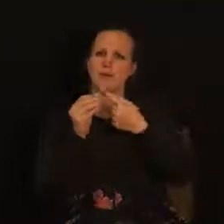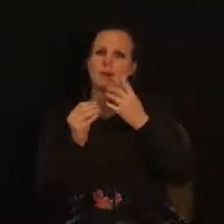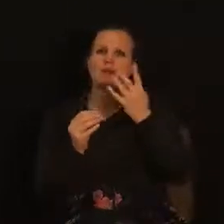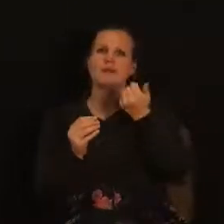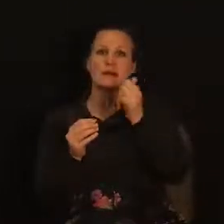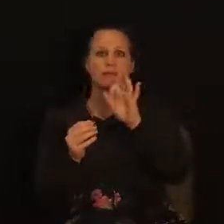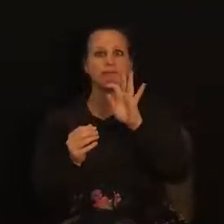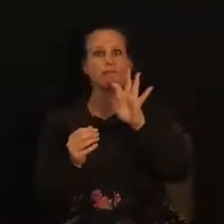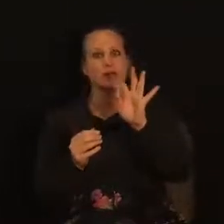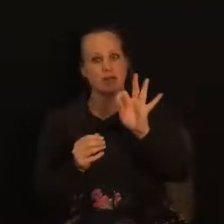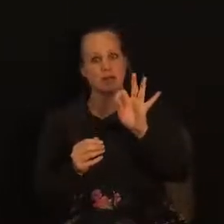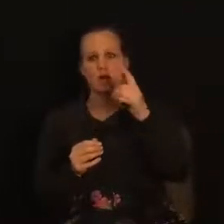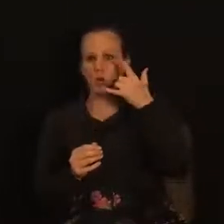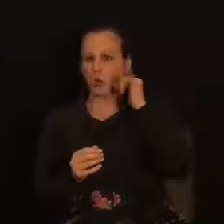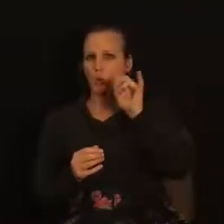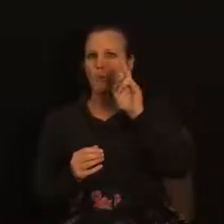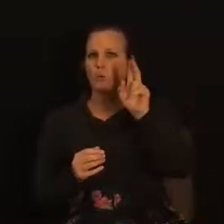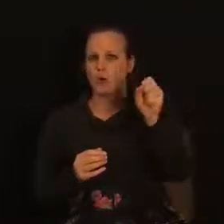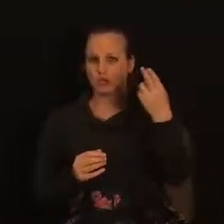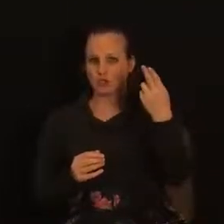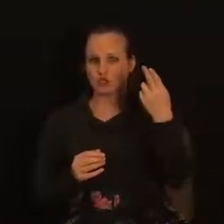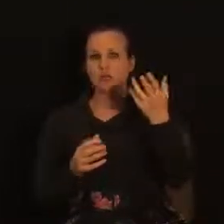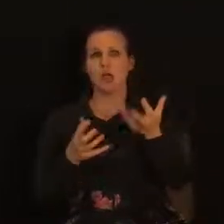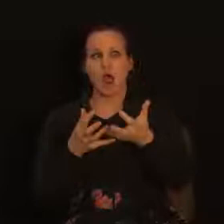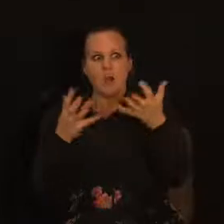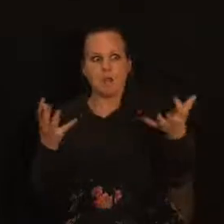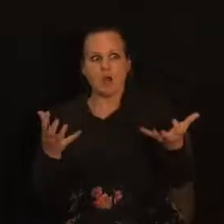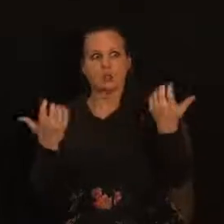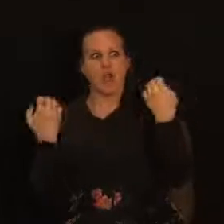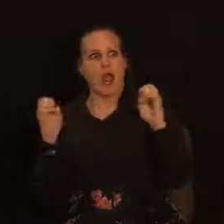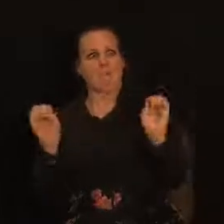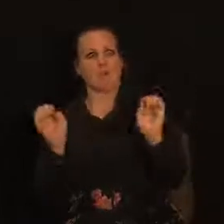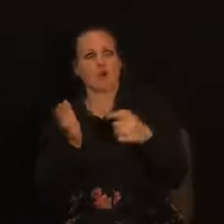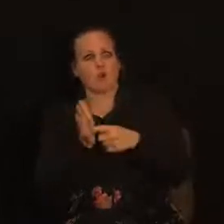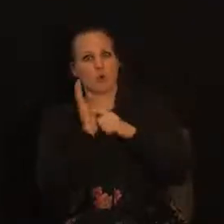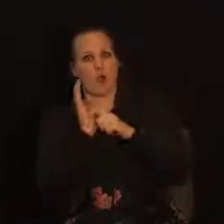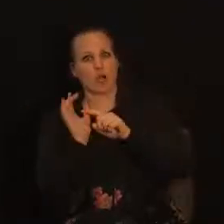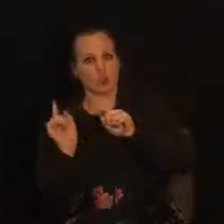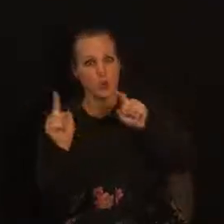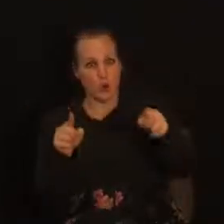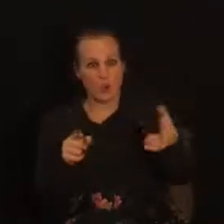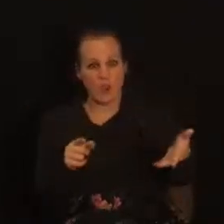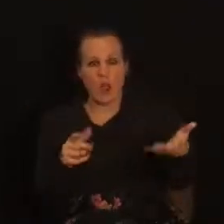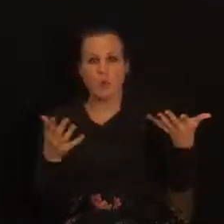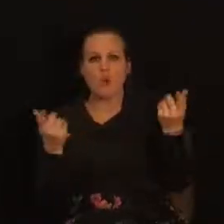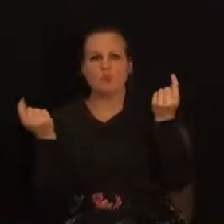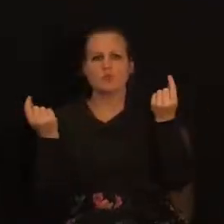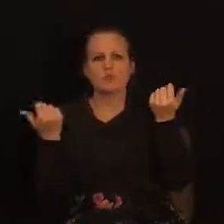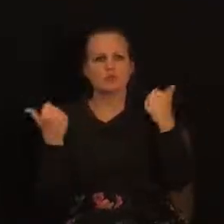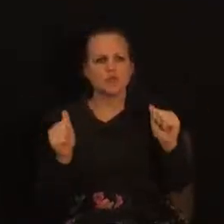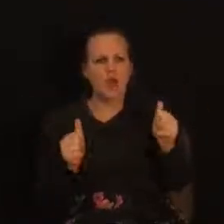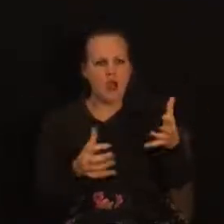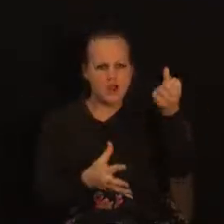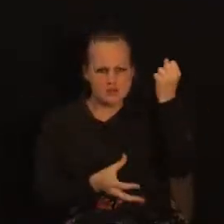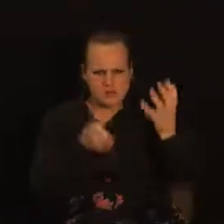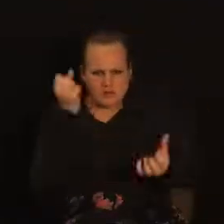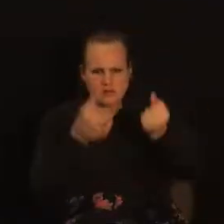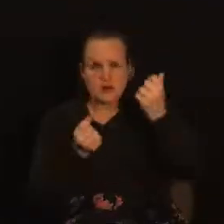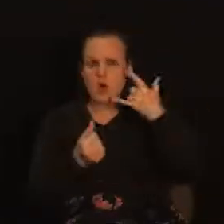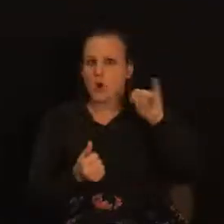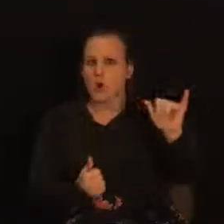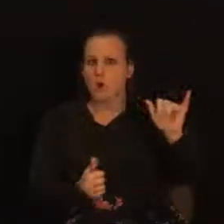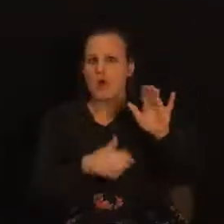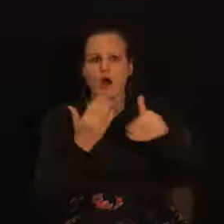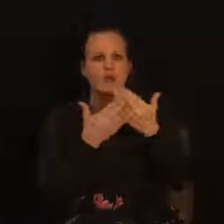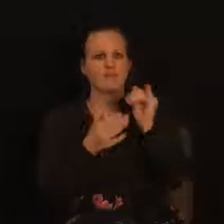Rush and how much effort it took to get there and what they would do to try to get the gold out of the ground and all of that. And a couple